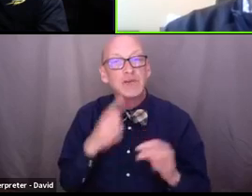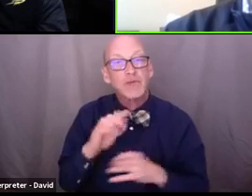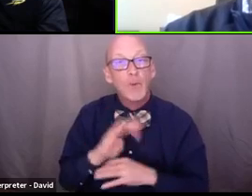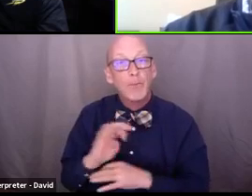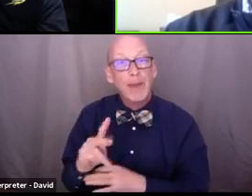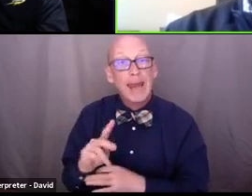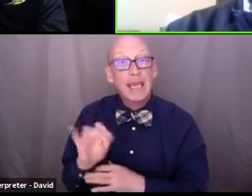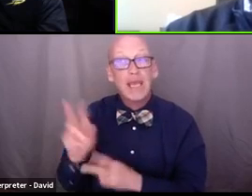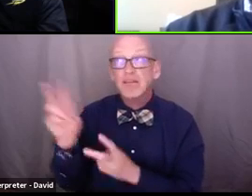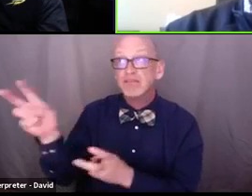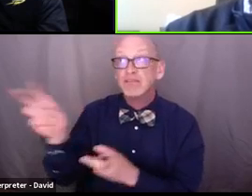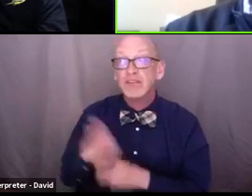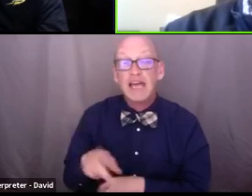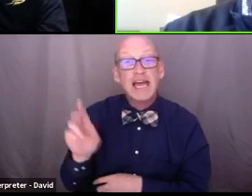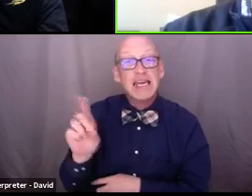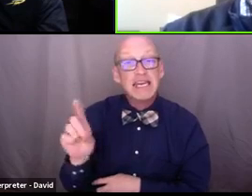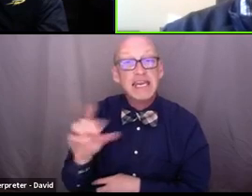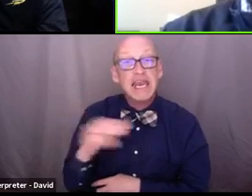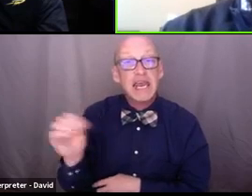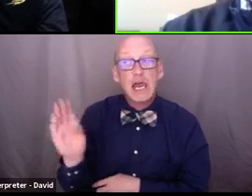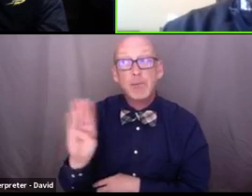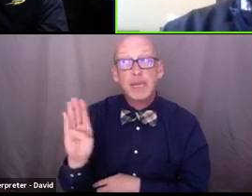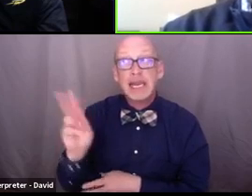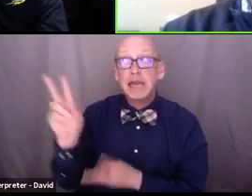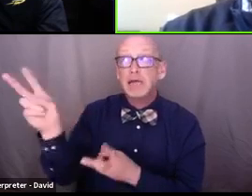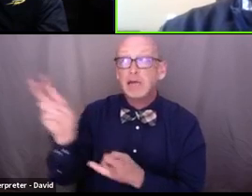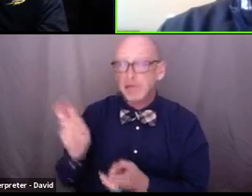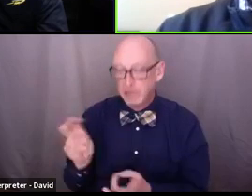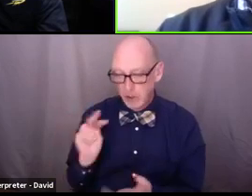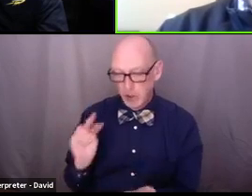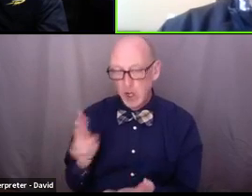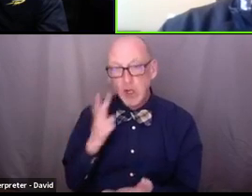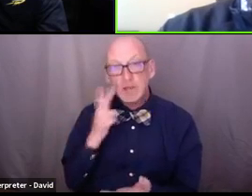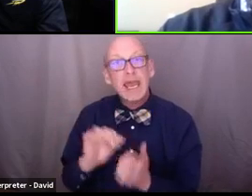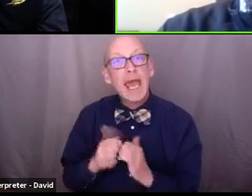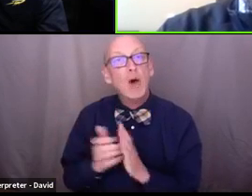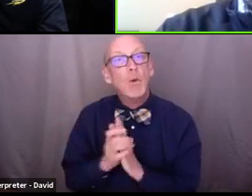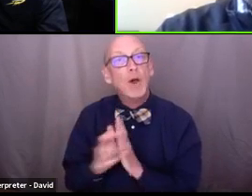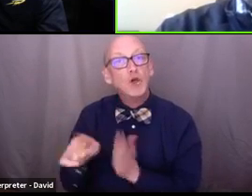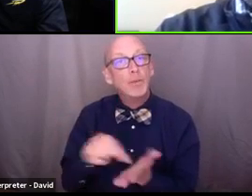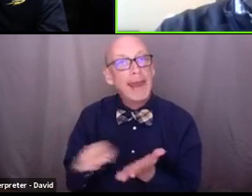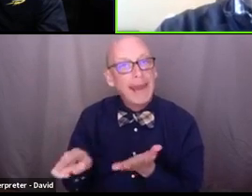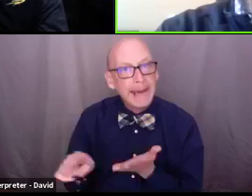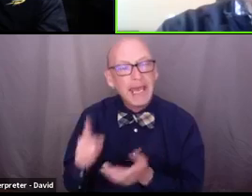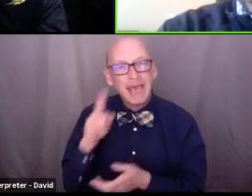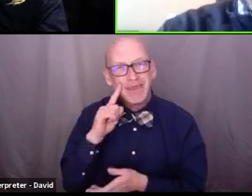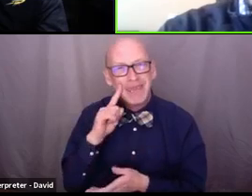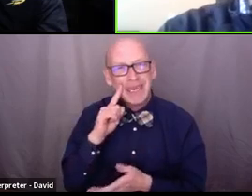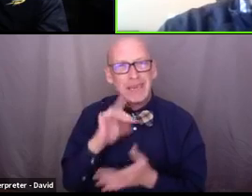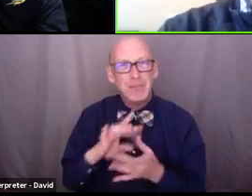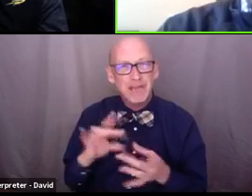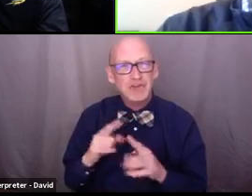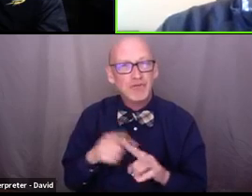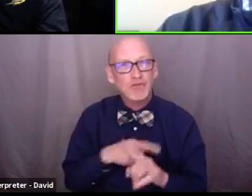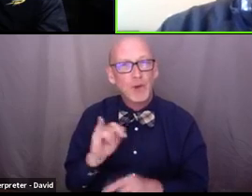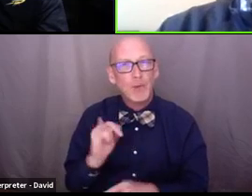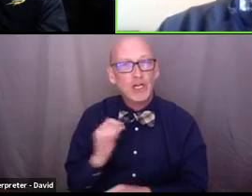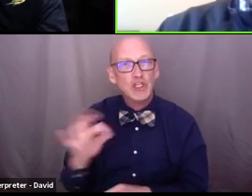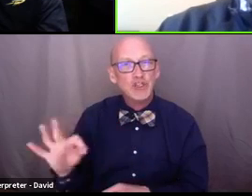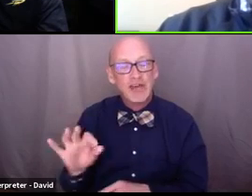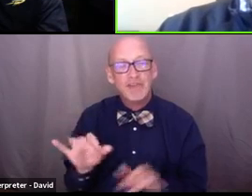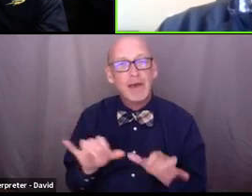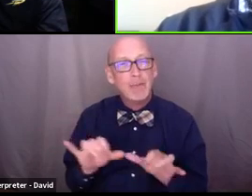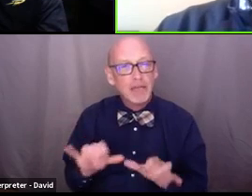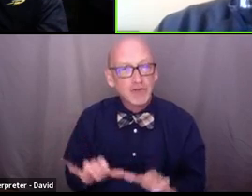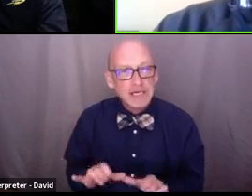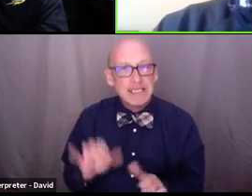those DNB reports to see how well you're paying. I think Jeff mentioned, you know, in terms of certain metrics, that information